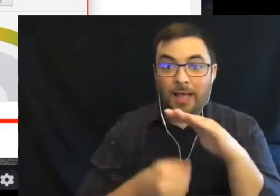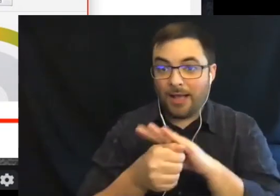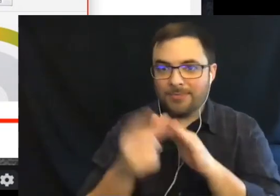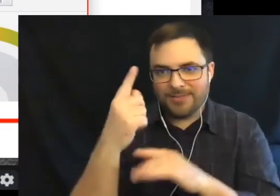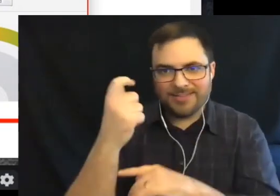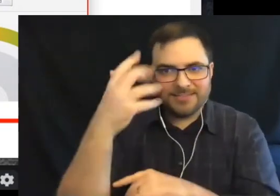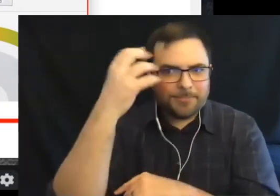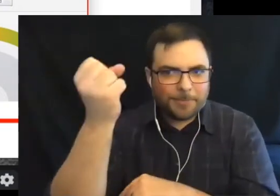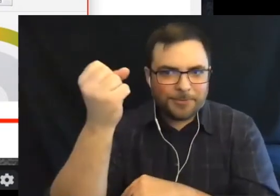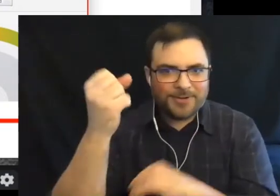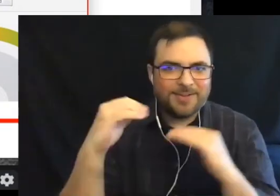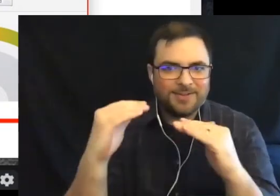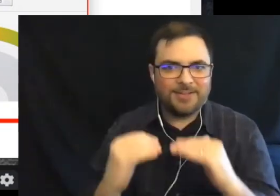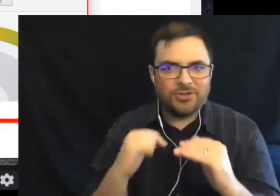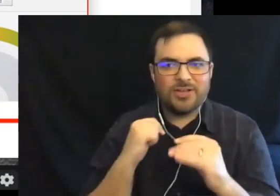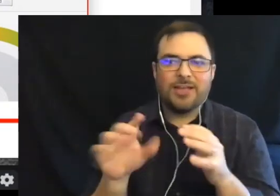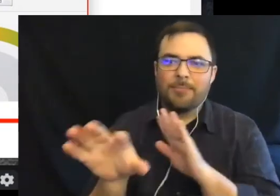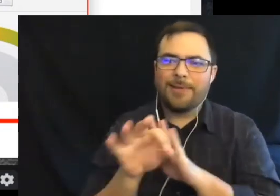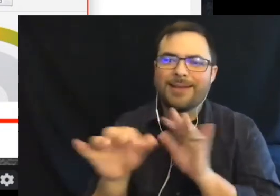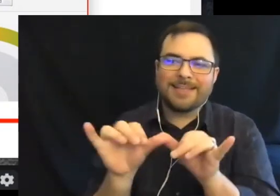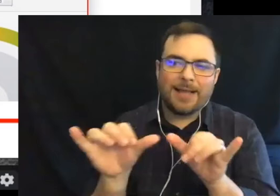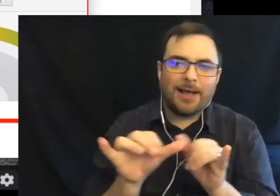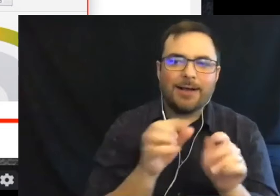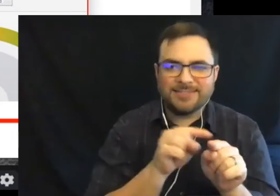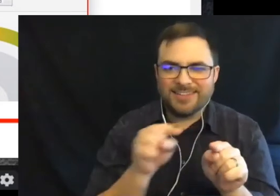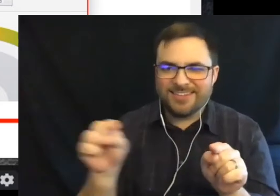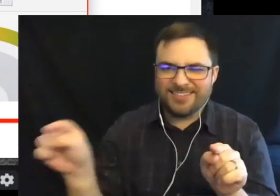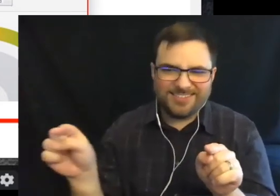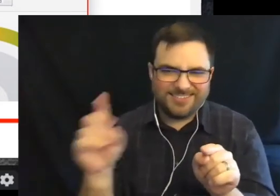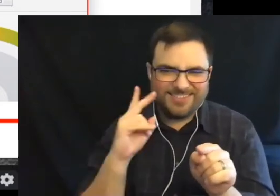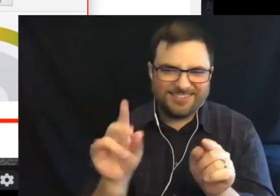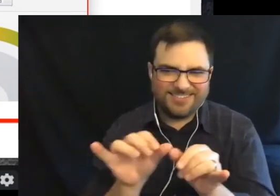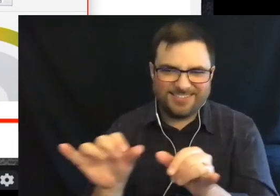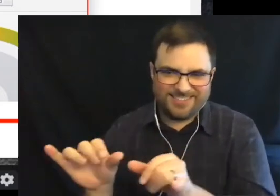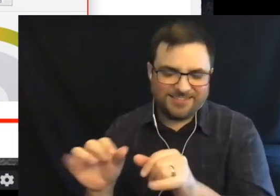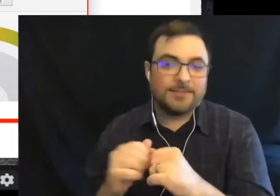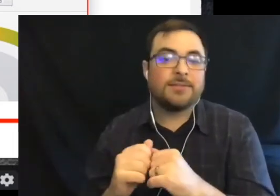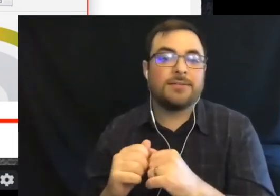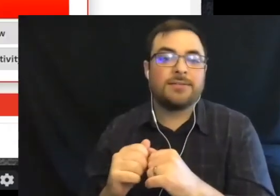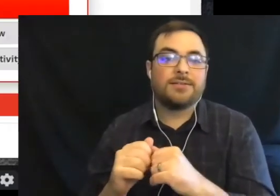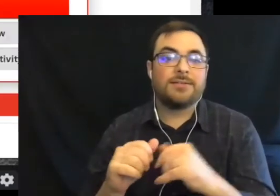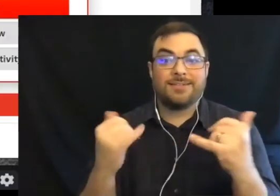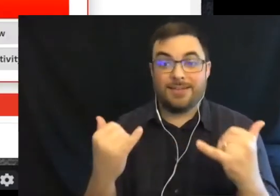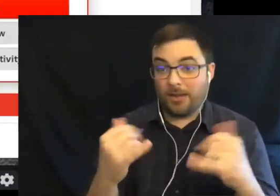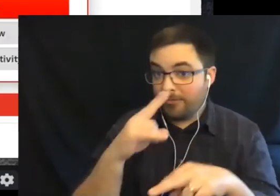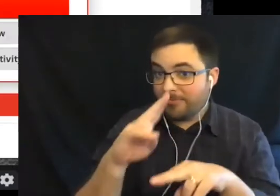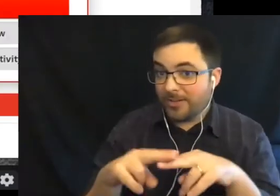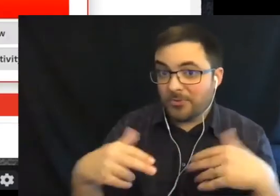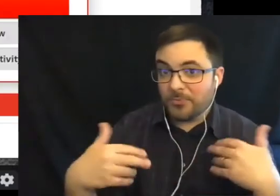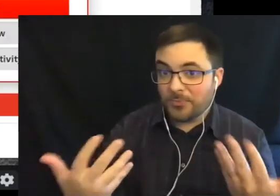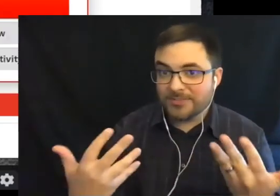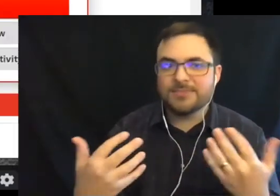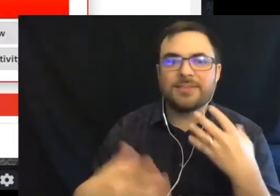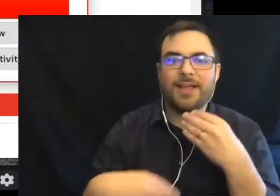can pick the size card that you want. Okay, now here comes the fun part. So now we want to add